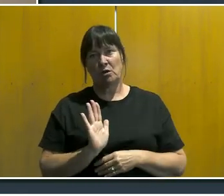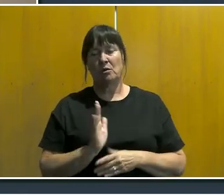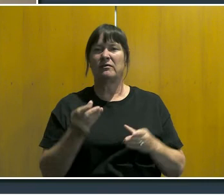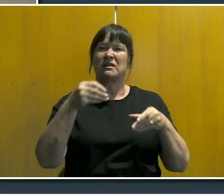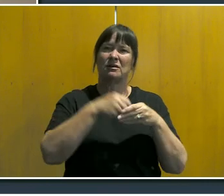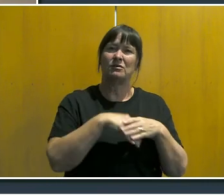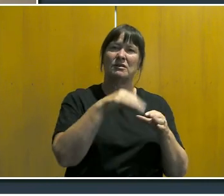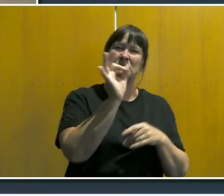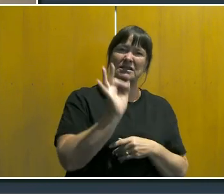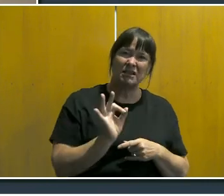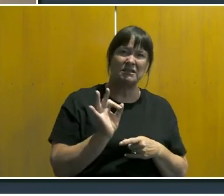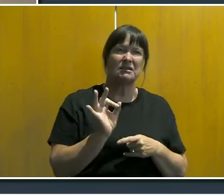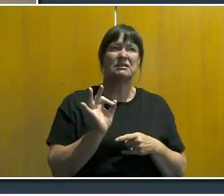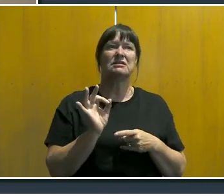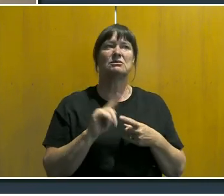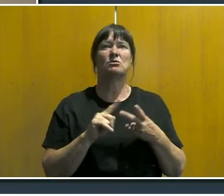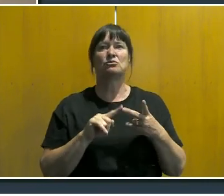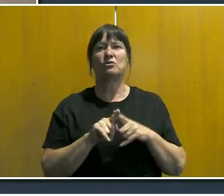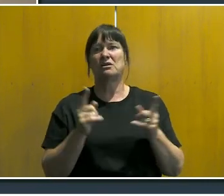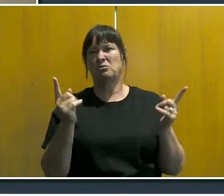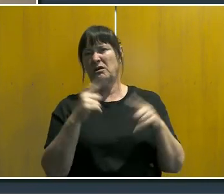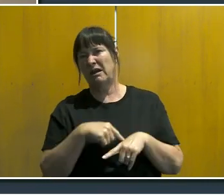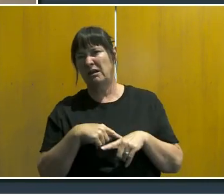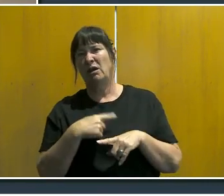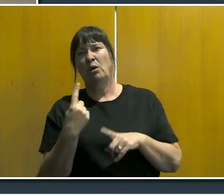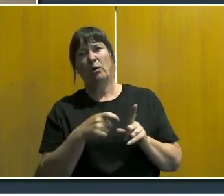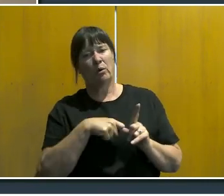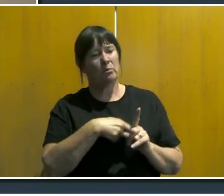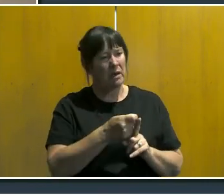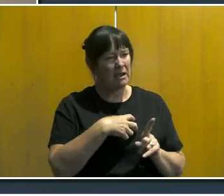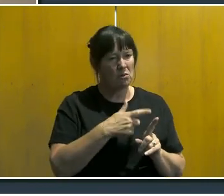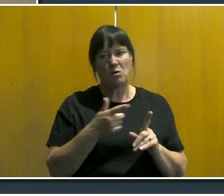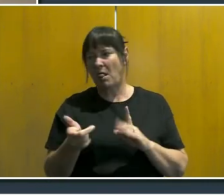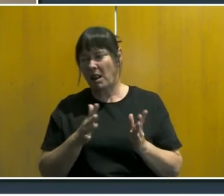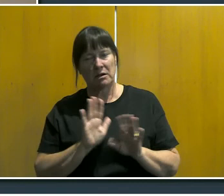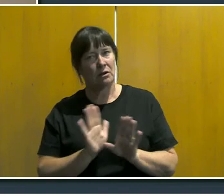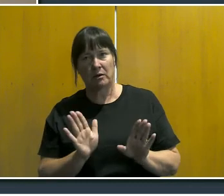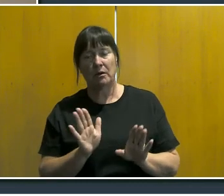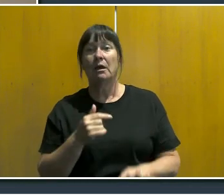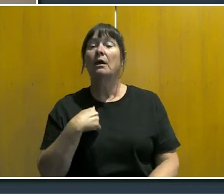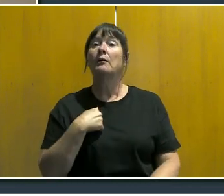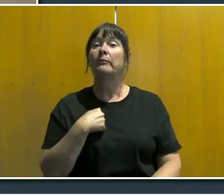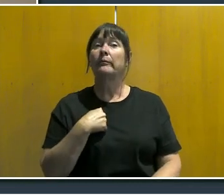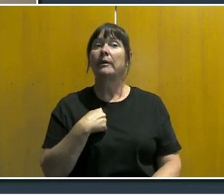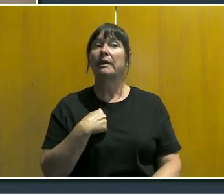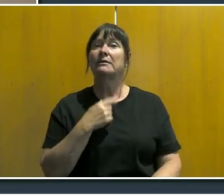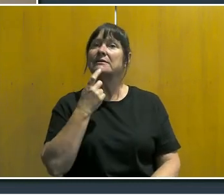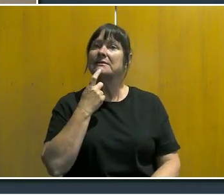percentages and trying to work out who is paying more or why. Mine is fundamentally a